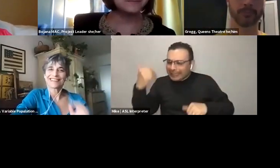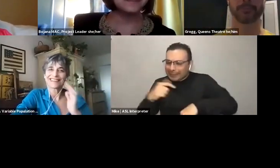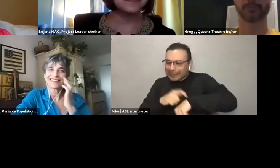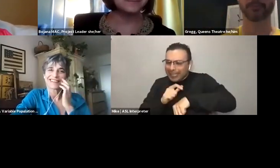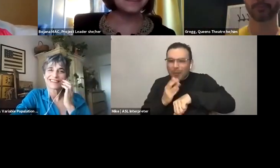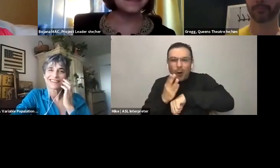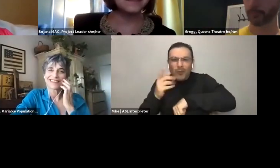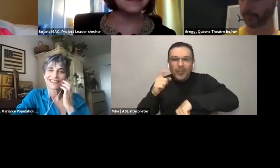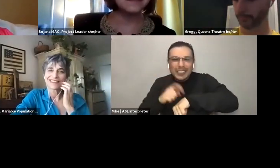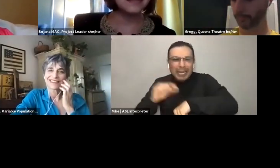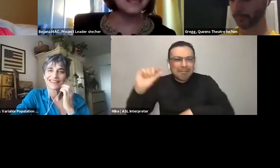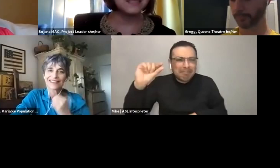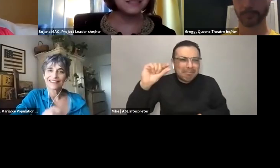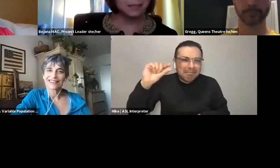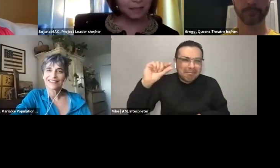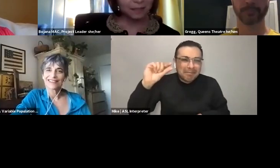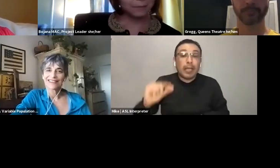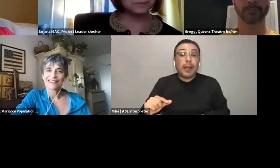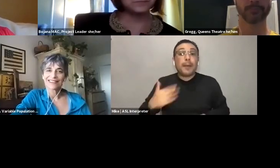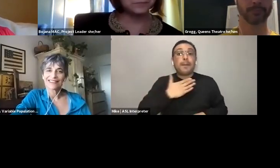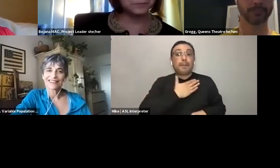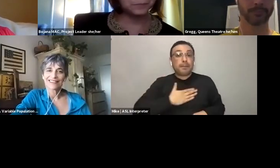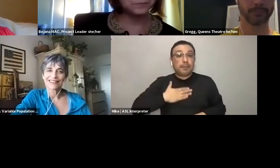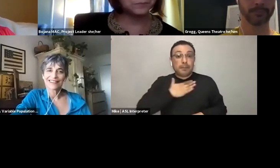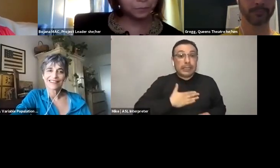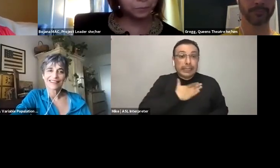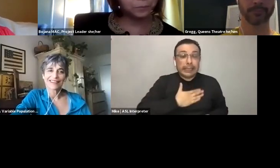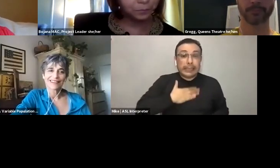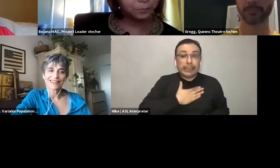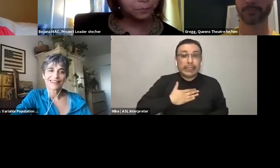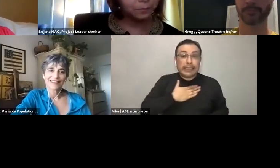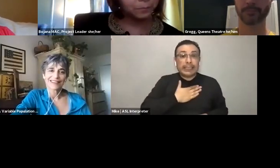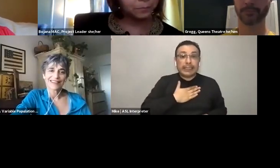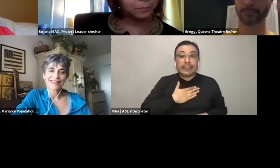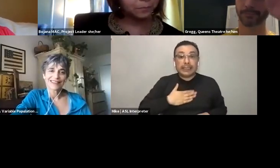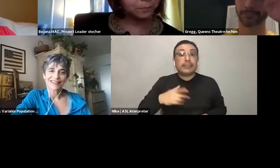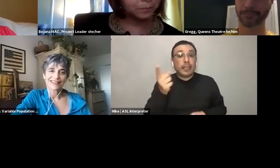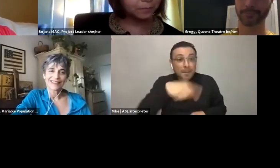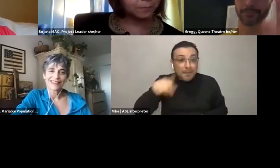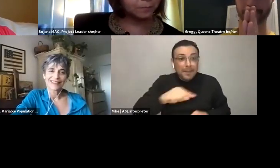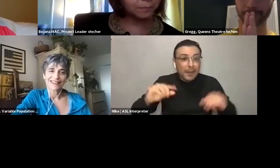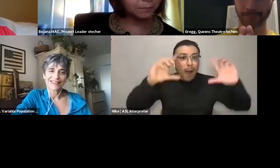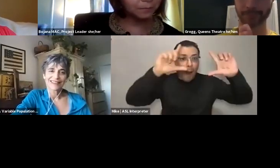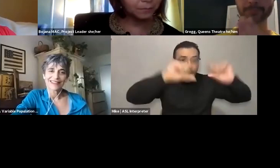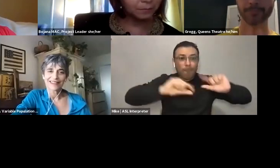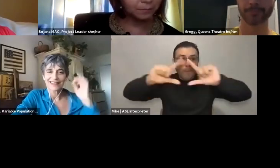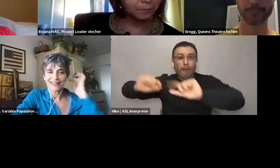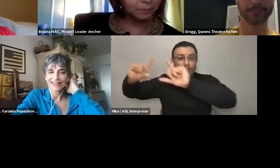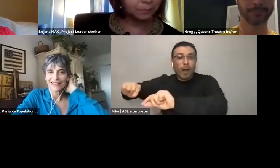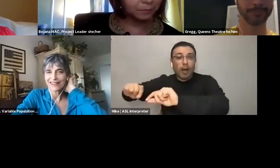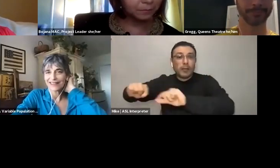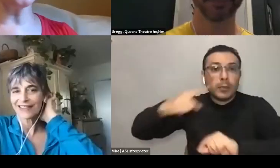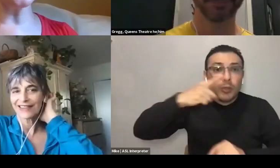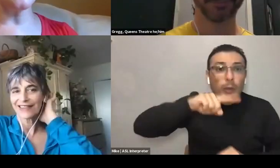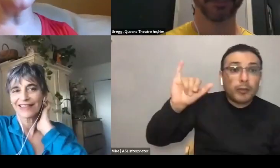invite you all to turn your cameras, uh, and mics off for the moment. And with a huge, thank you. Um, I'd like to invite John to